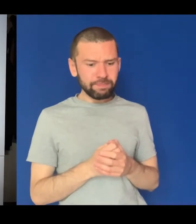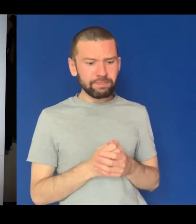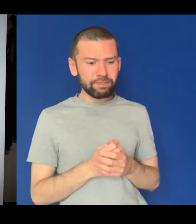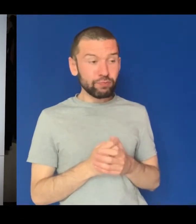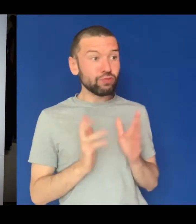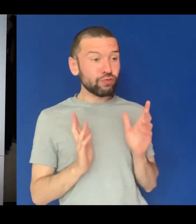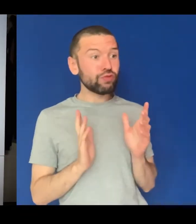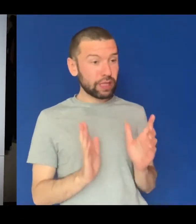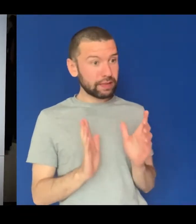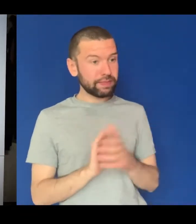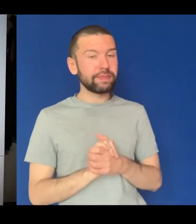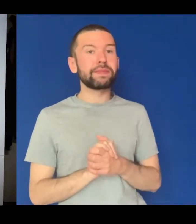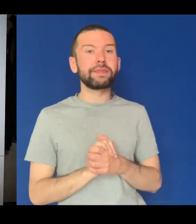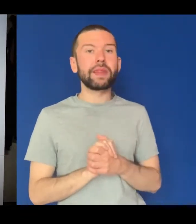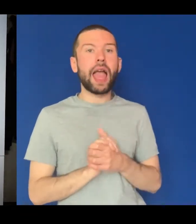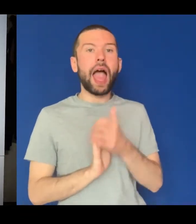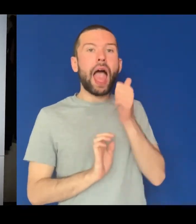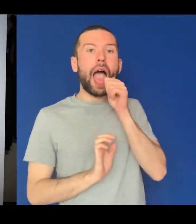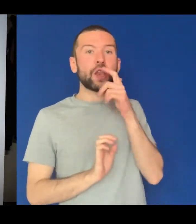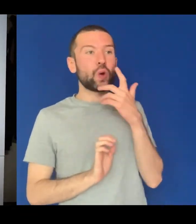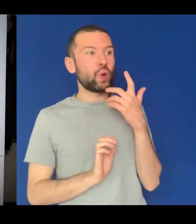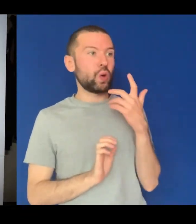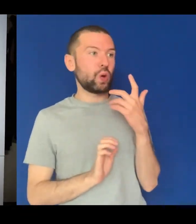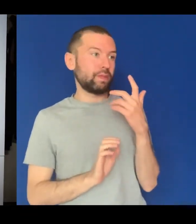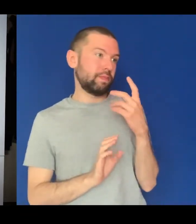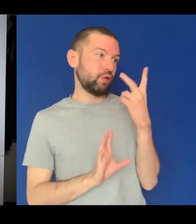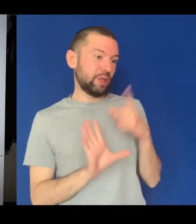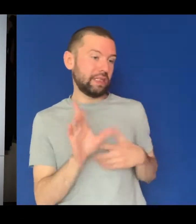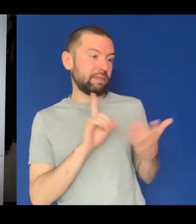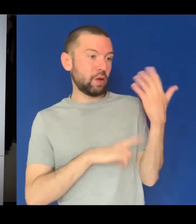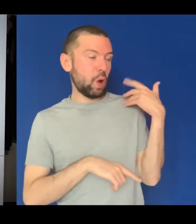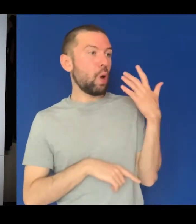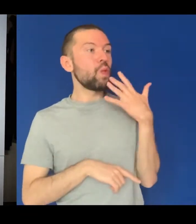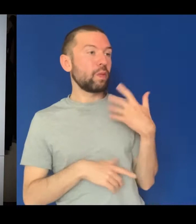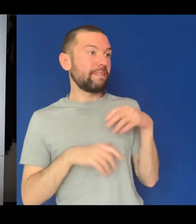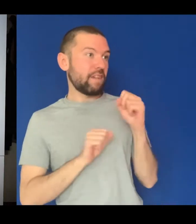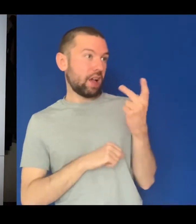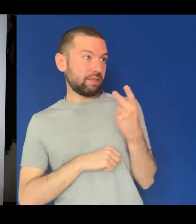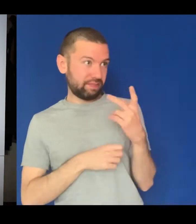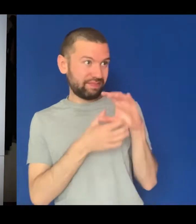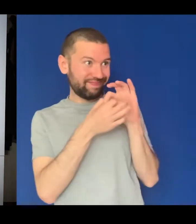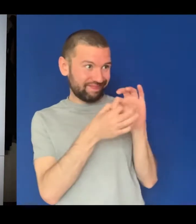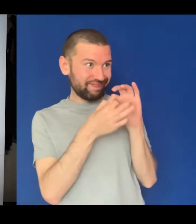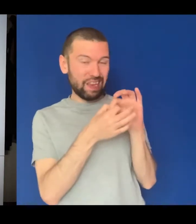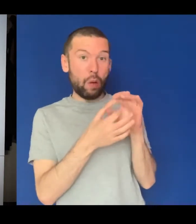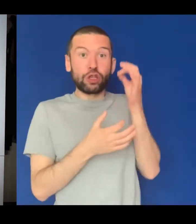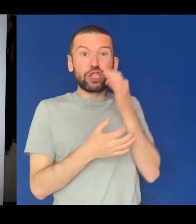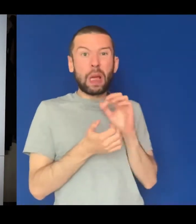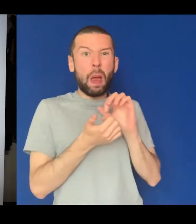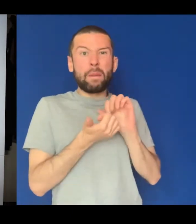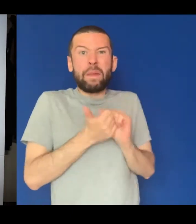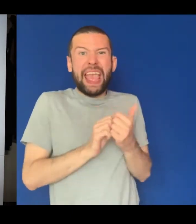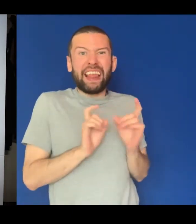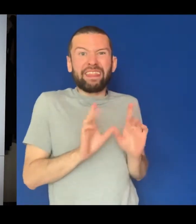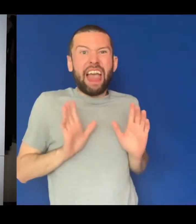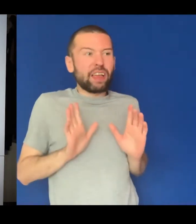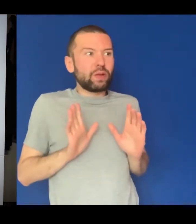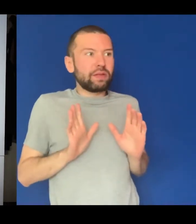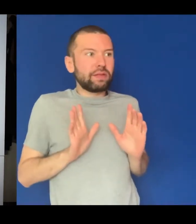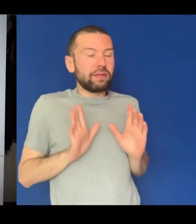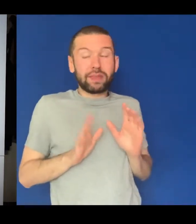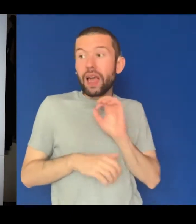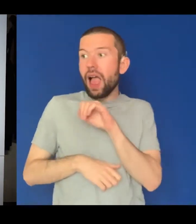Right. I know 2 years ago when we started this, you weren't looking for anything serious, and there was just mates, and then